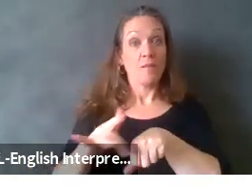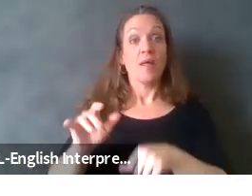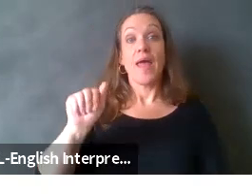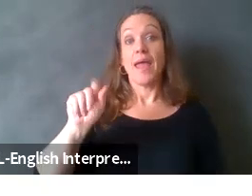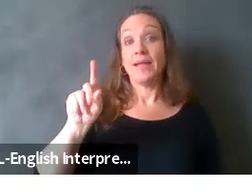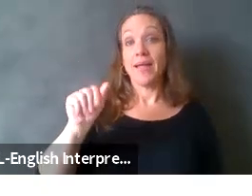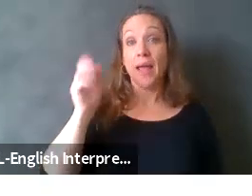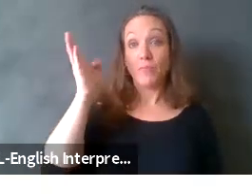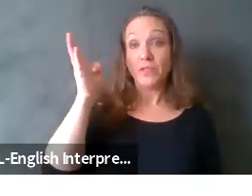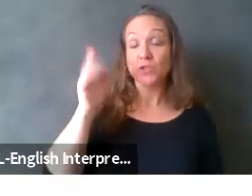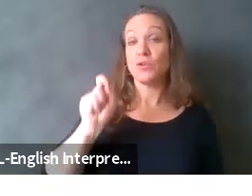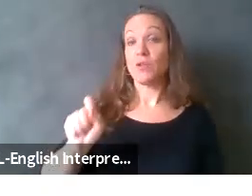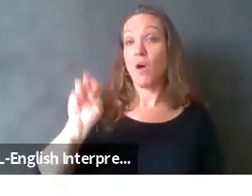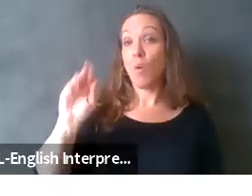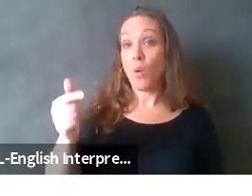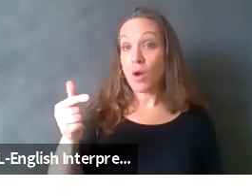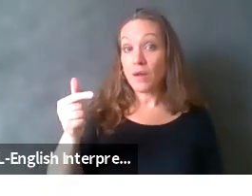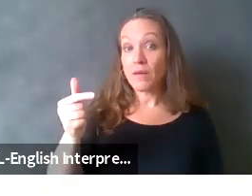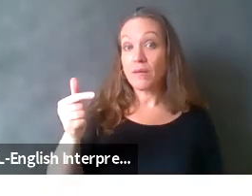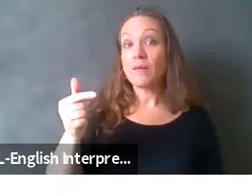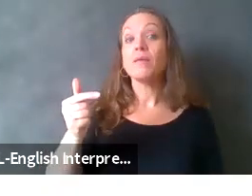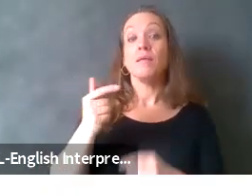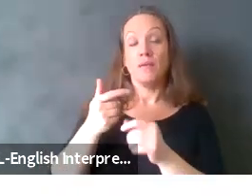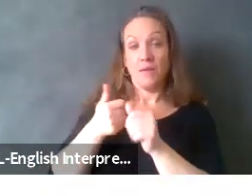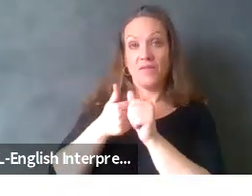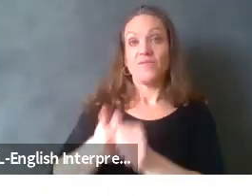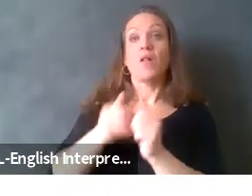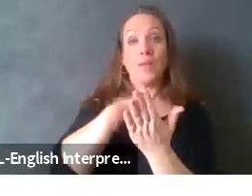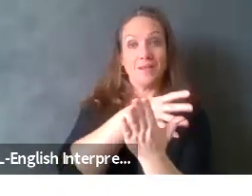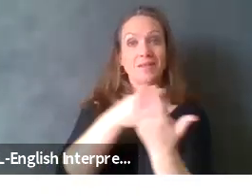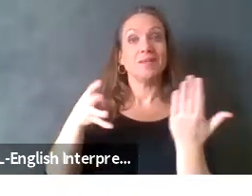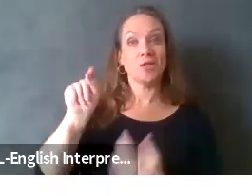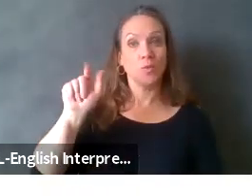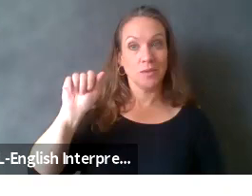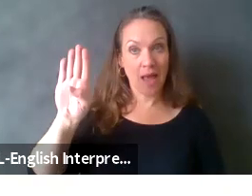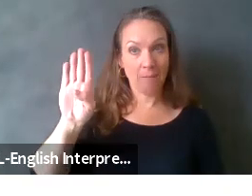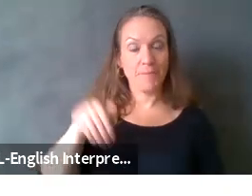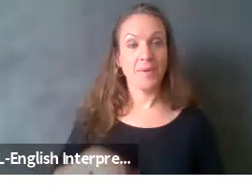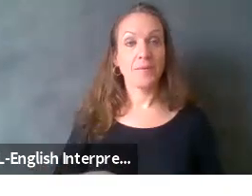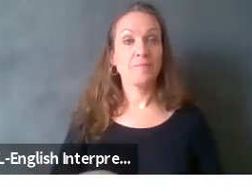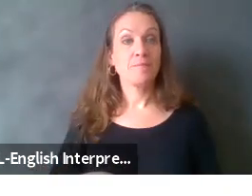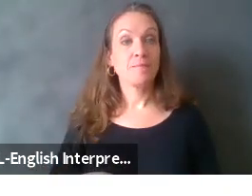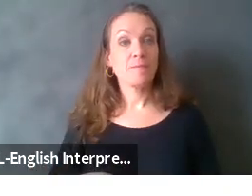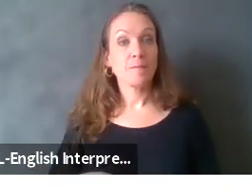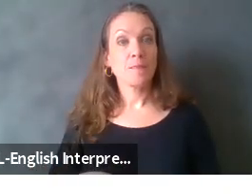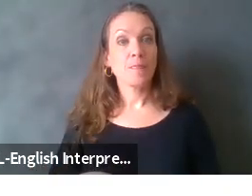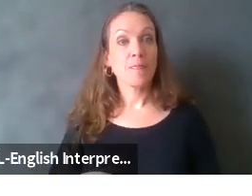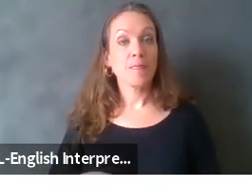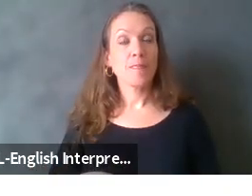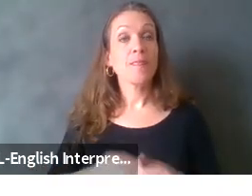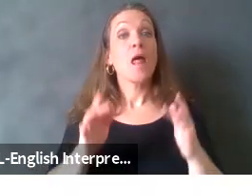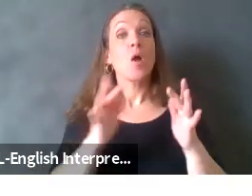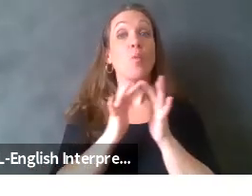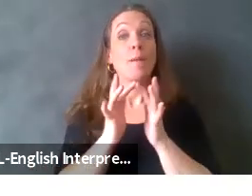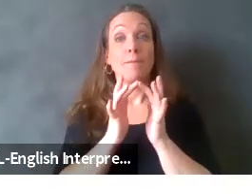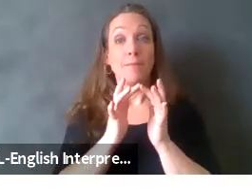adapresentations.org under the Schedule tab in the Emergency Management section. These monthly webinars occur on the second Thursday